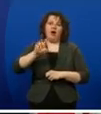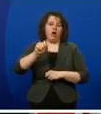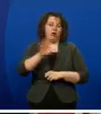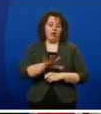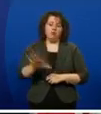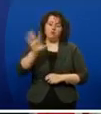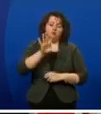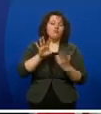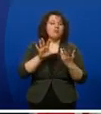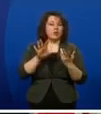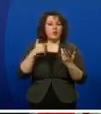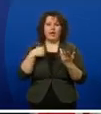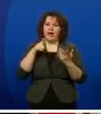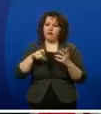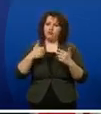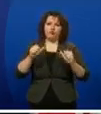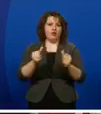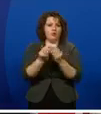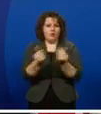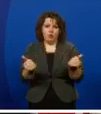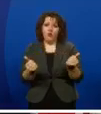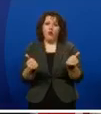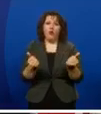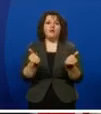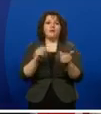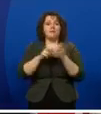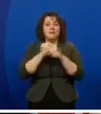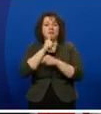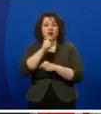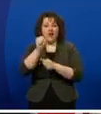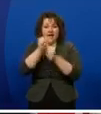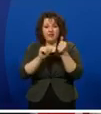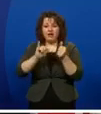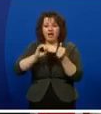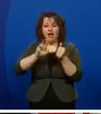everything that we can to resolve it so that every Iowa parent